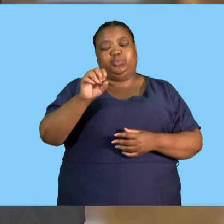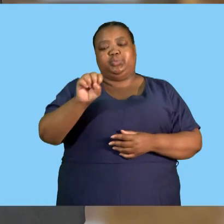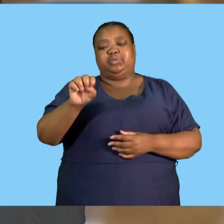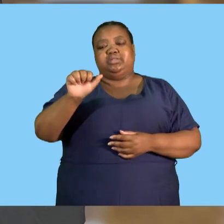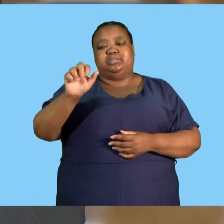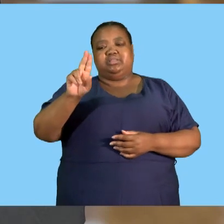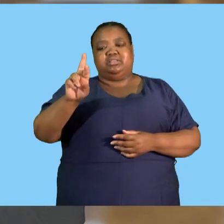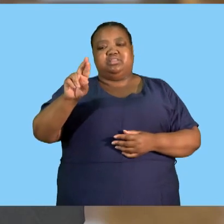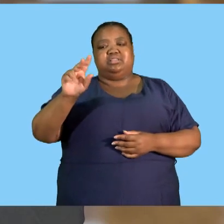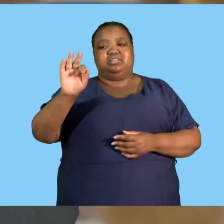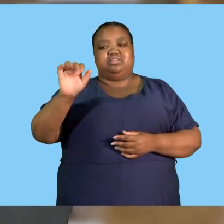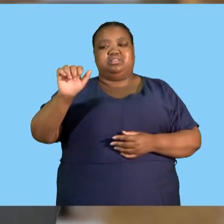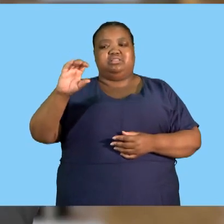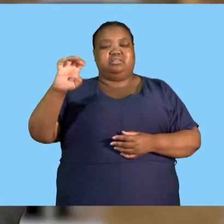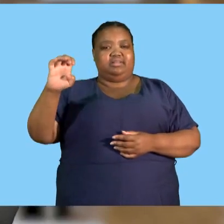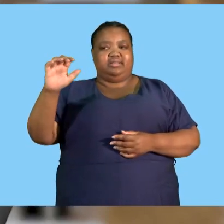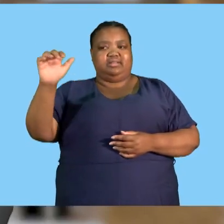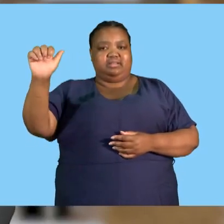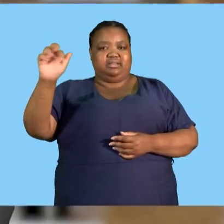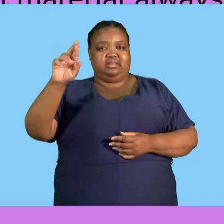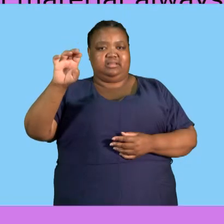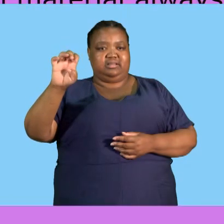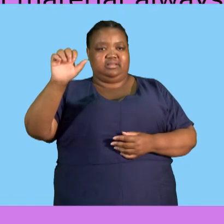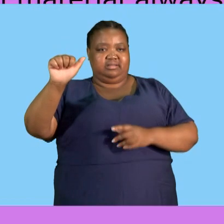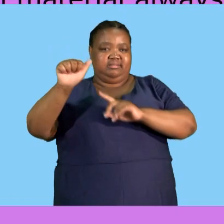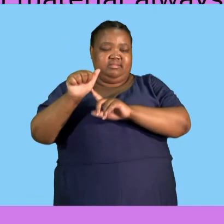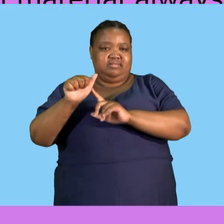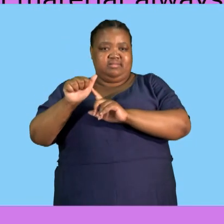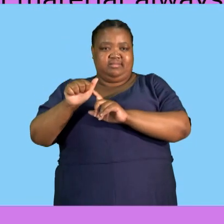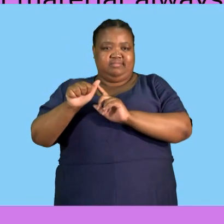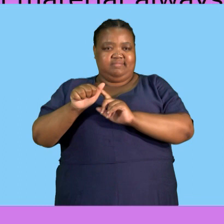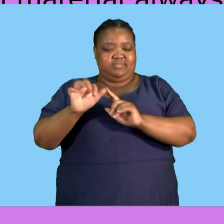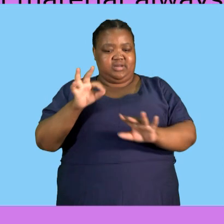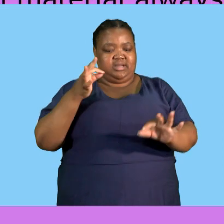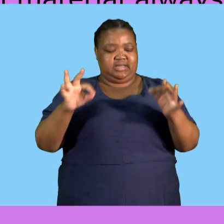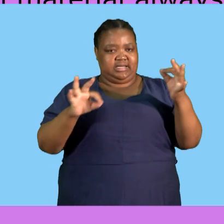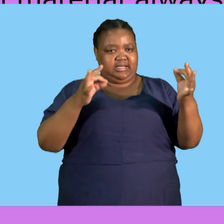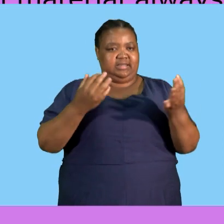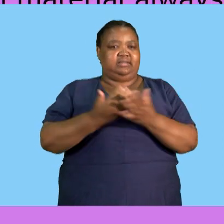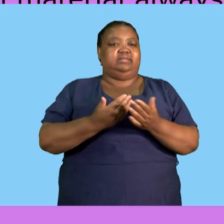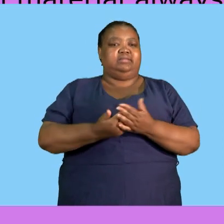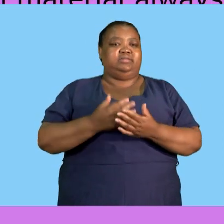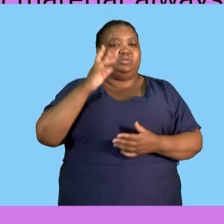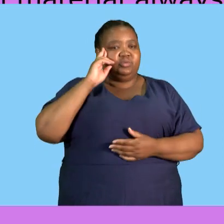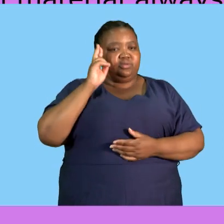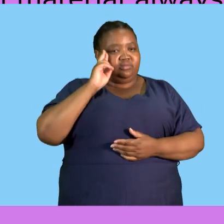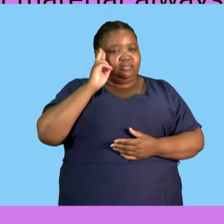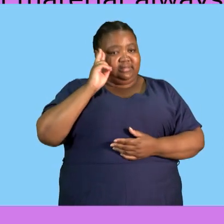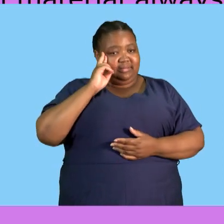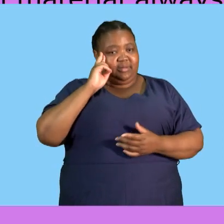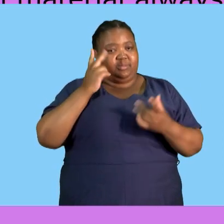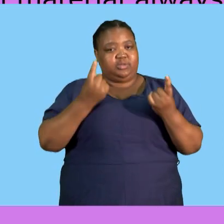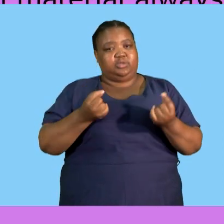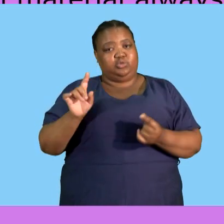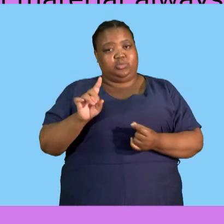volume and surface area, okay? Formulae to analyze the scenario, okay? Remember